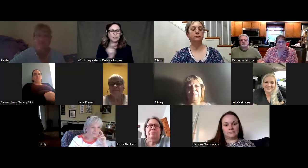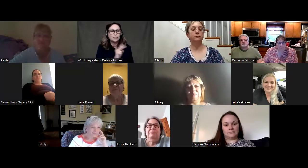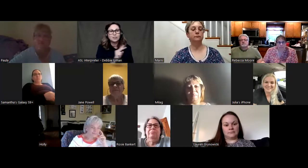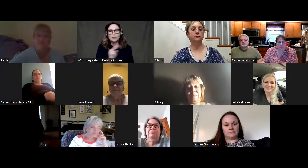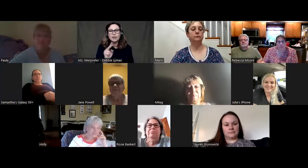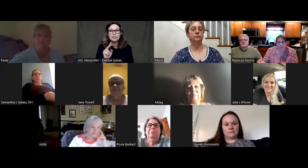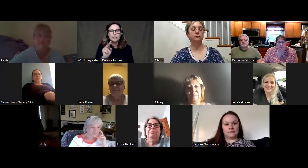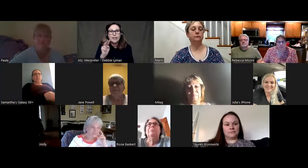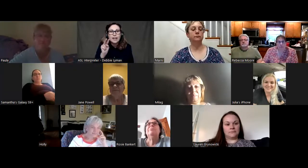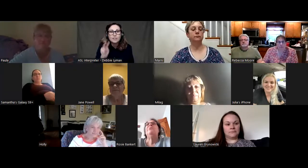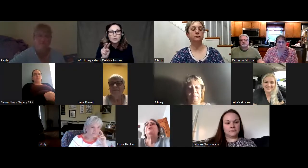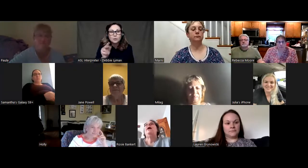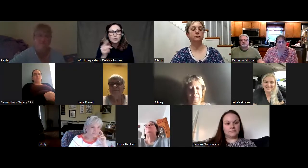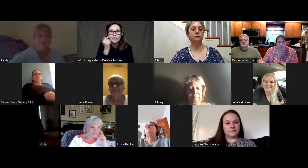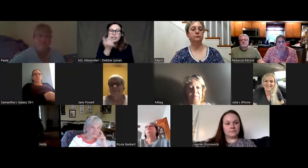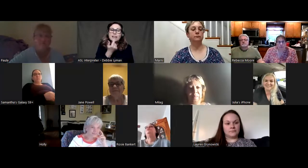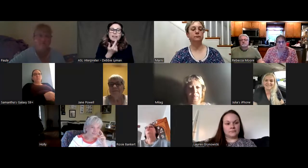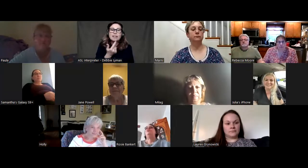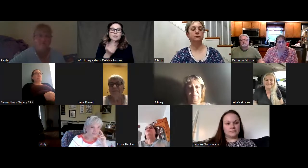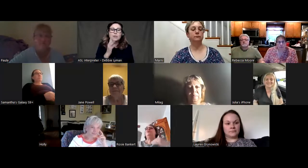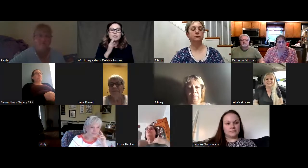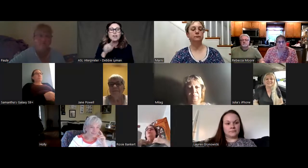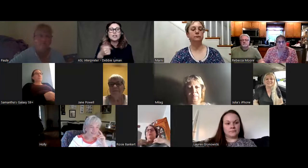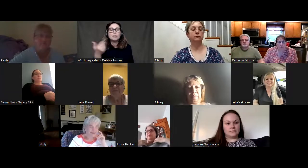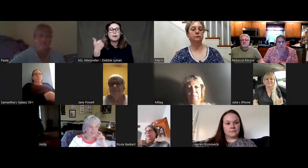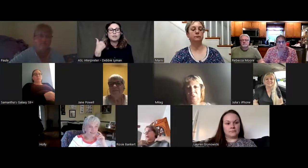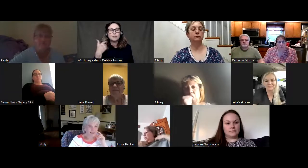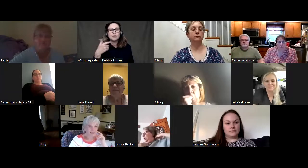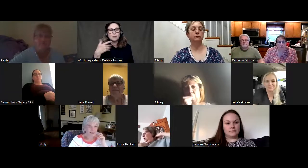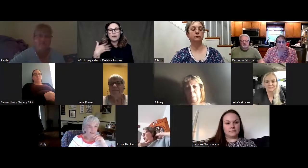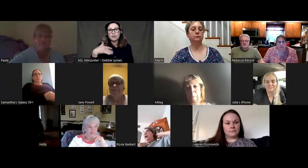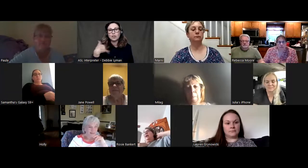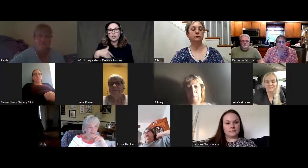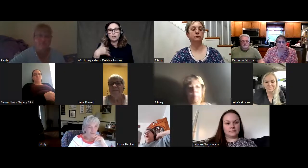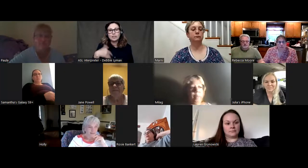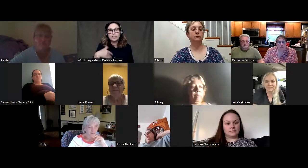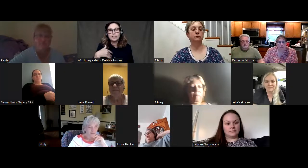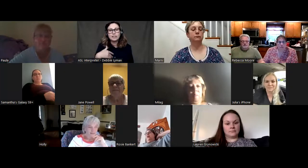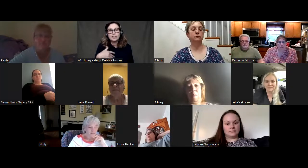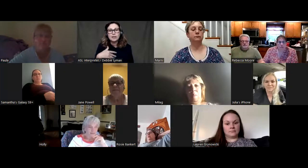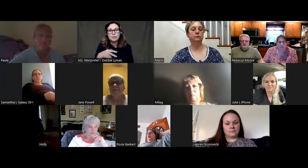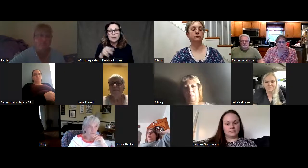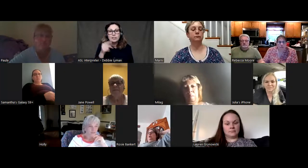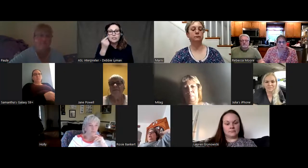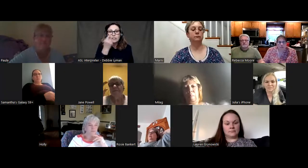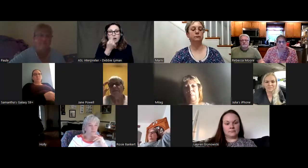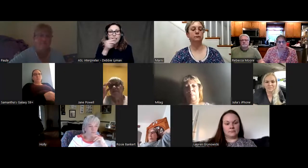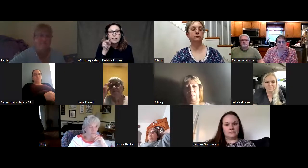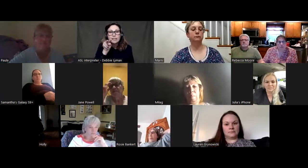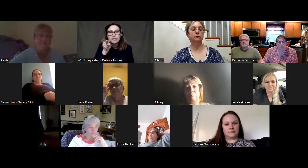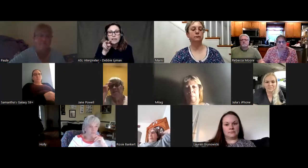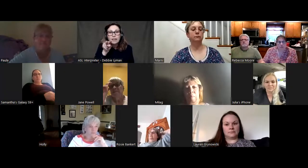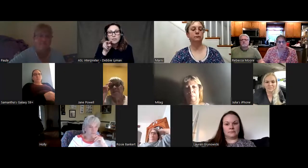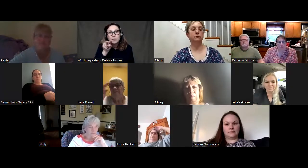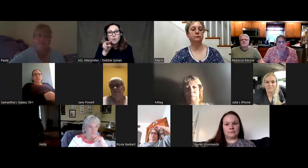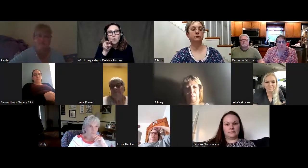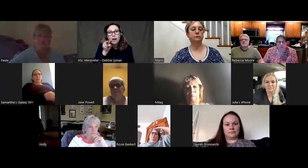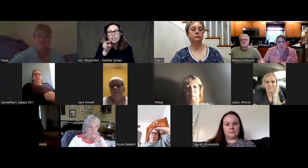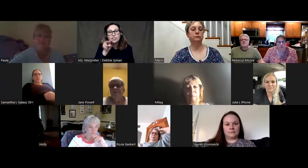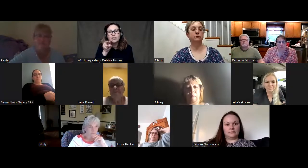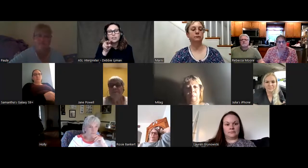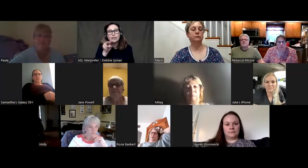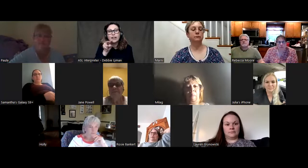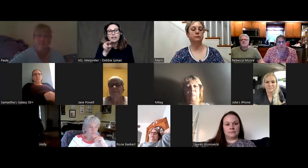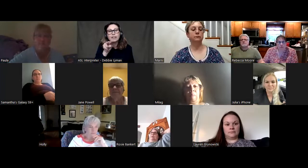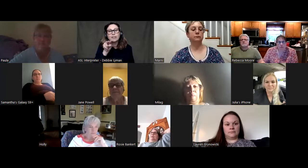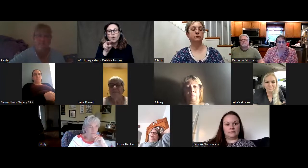just by looking away. So they have to really, that's what I was talking about before about the clothing, because their eyes, they have to be